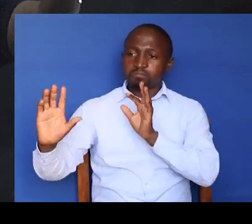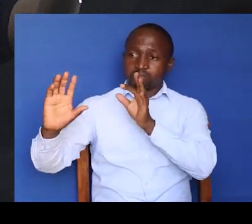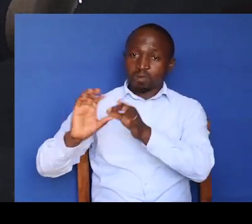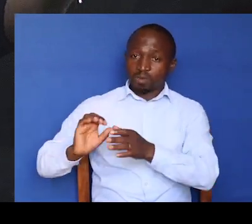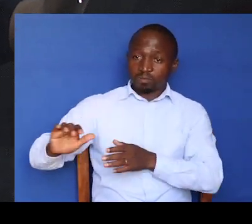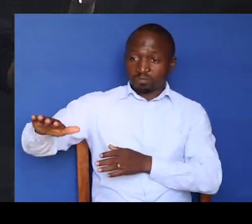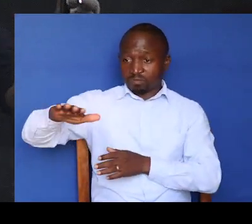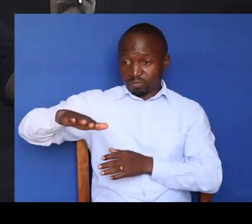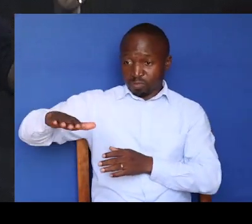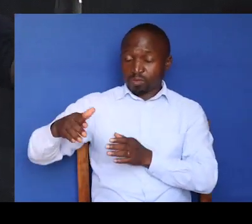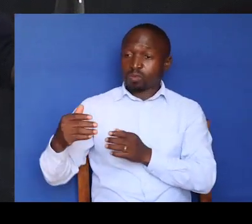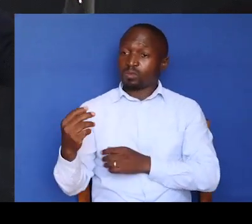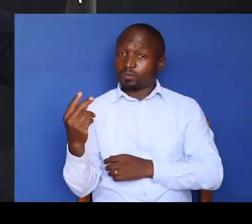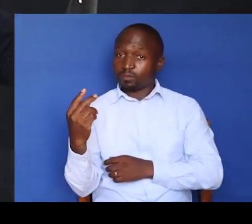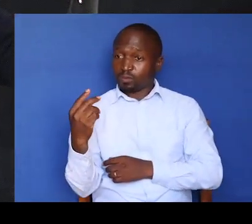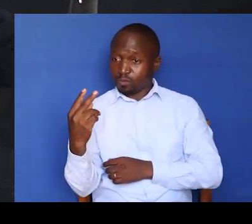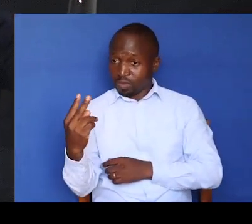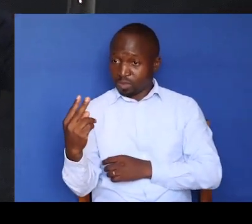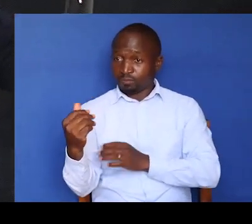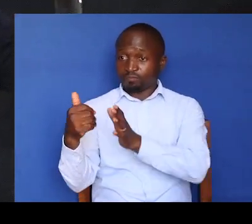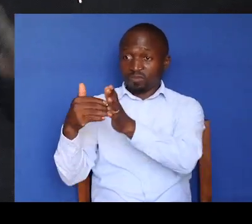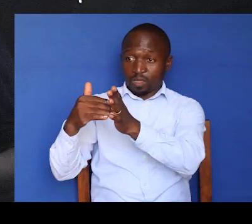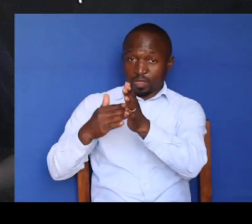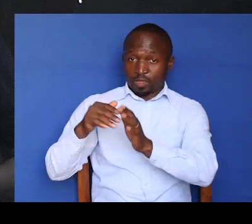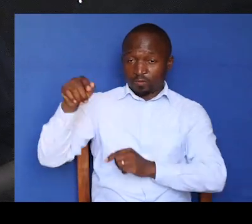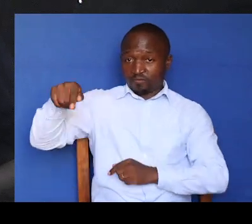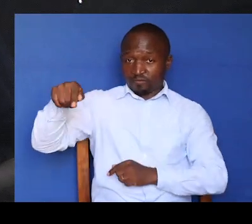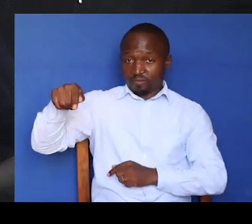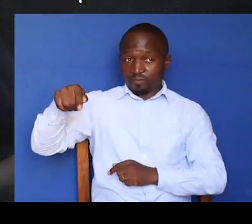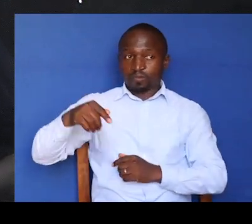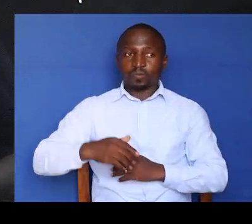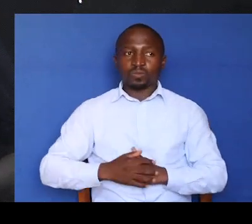the catchment area of victim river.